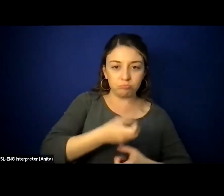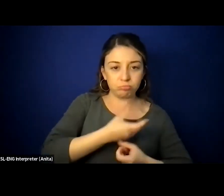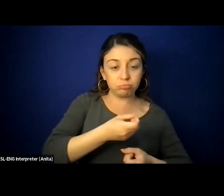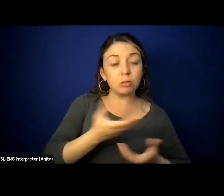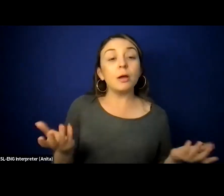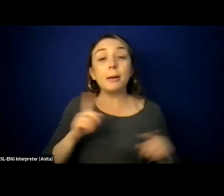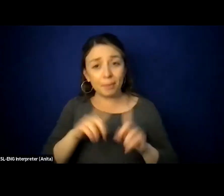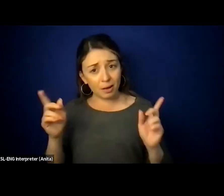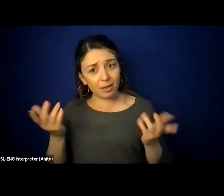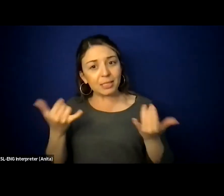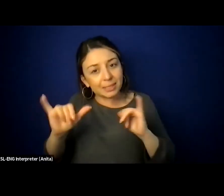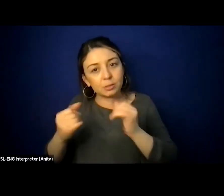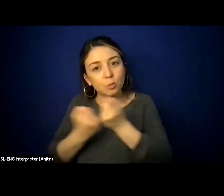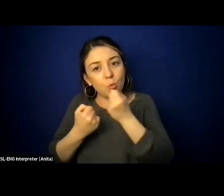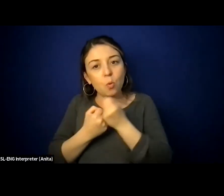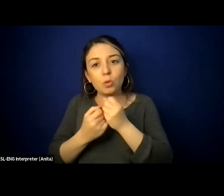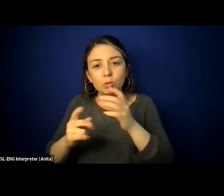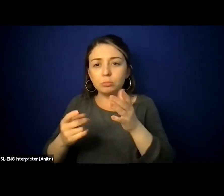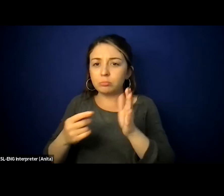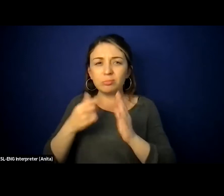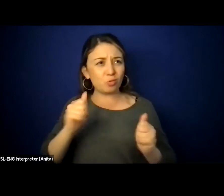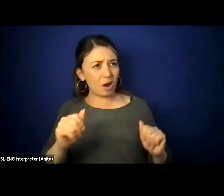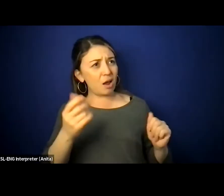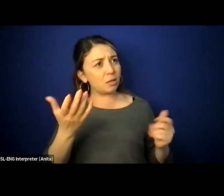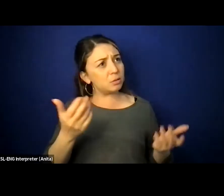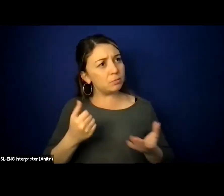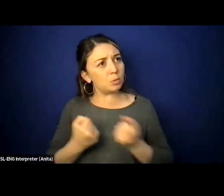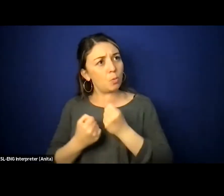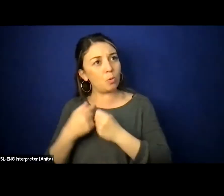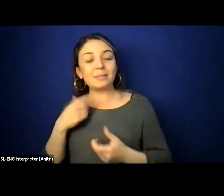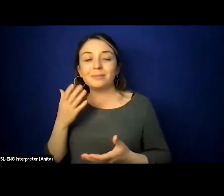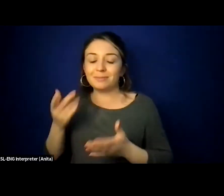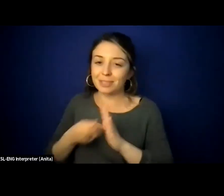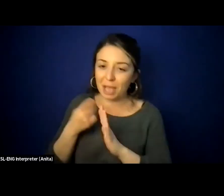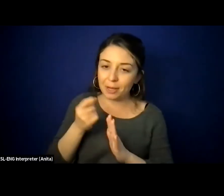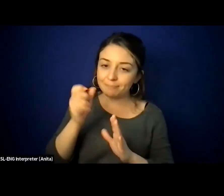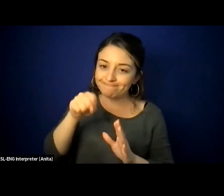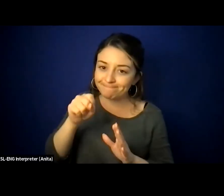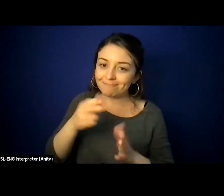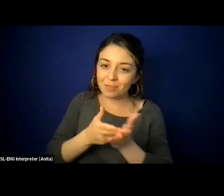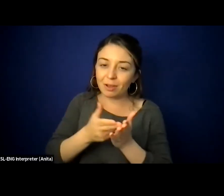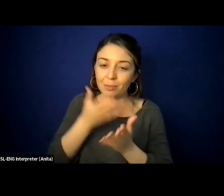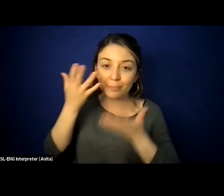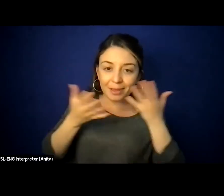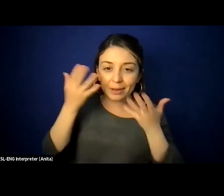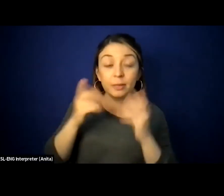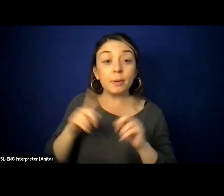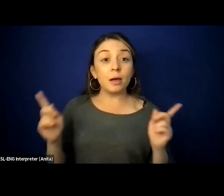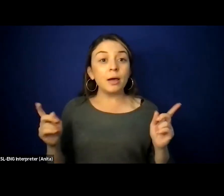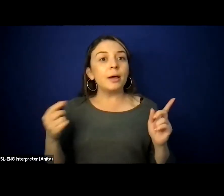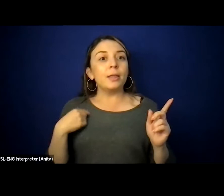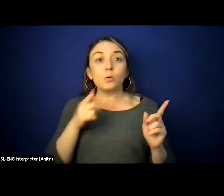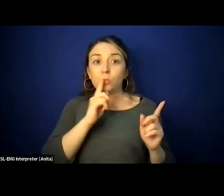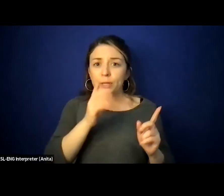But they showed up, right? They got loud, sometimes to my embarrassment. And they were both